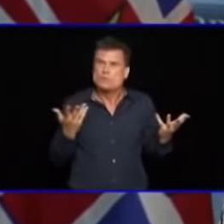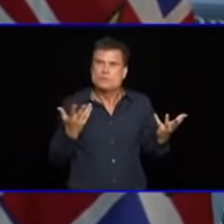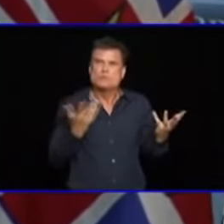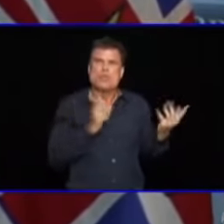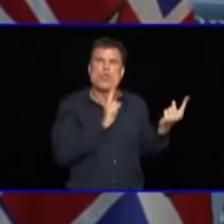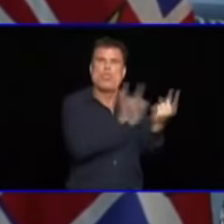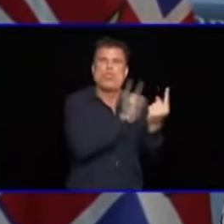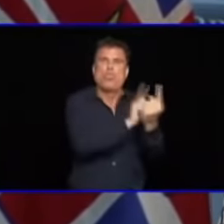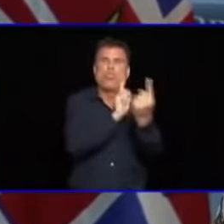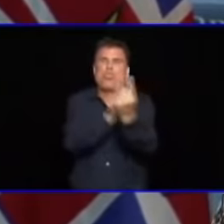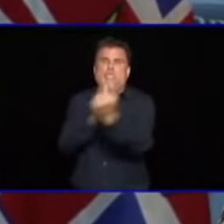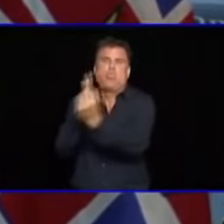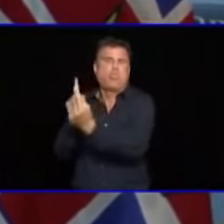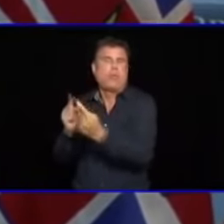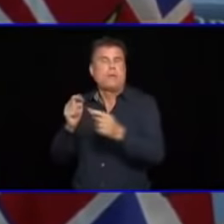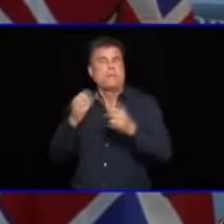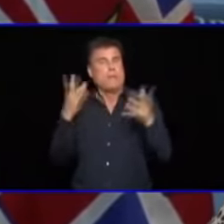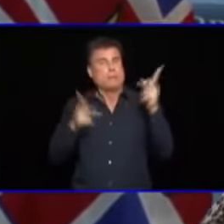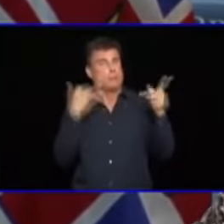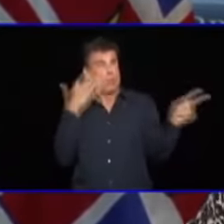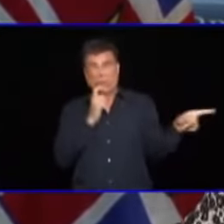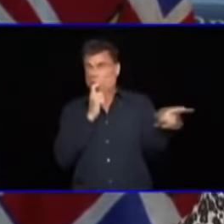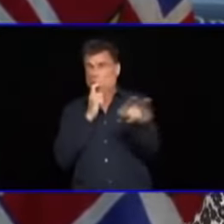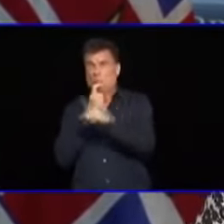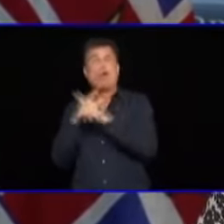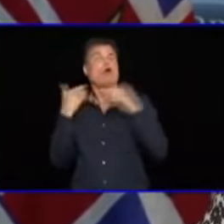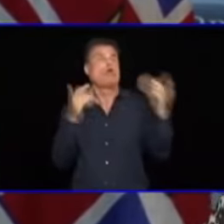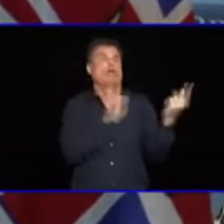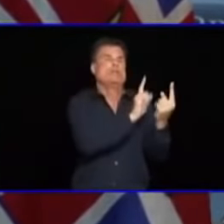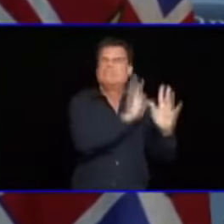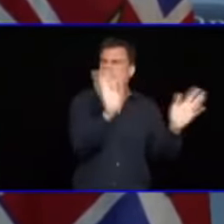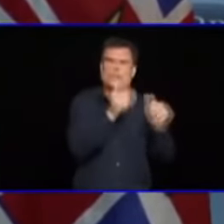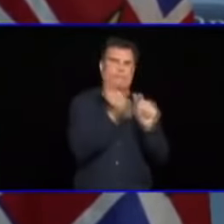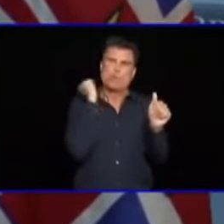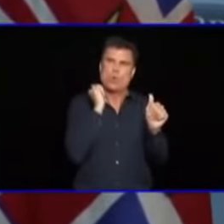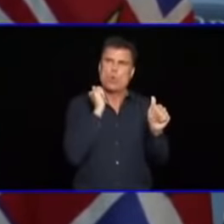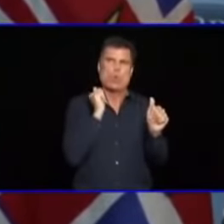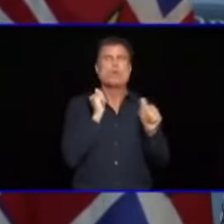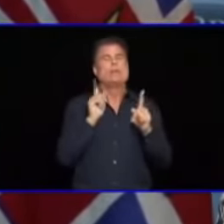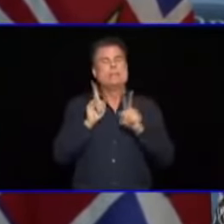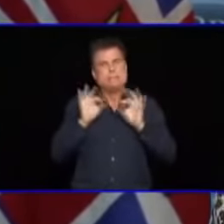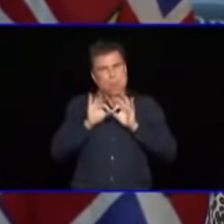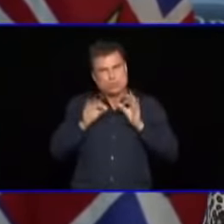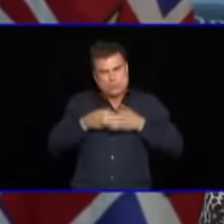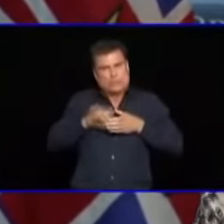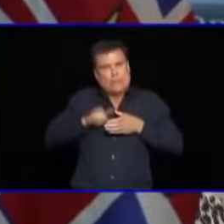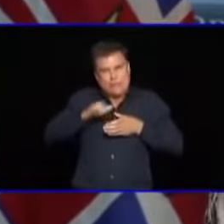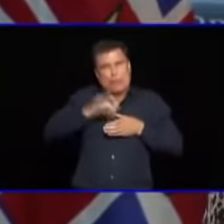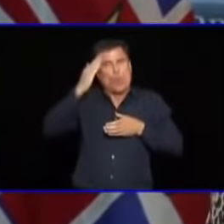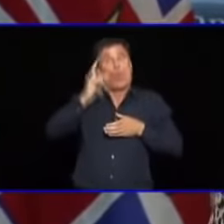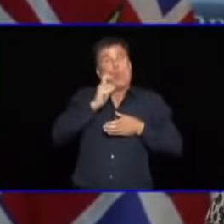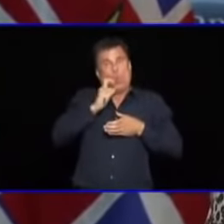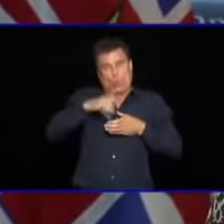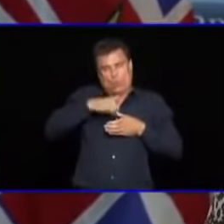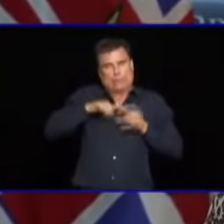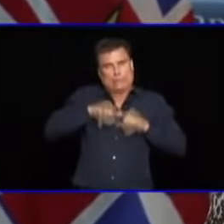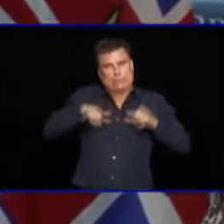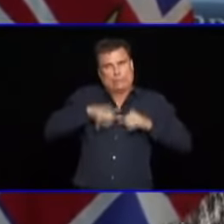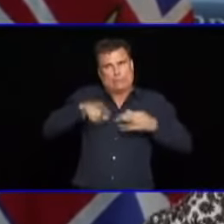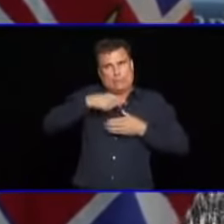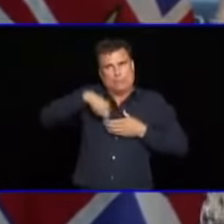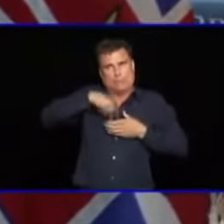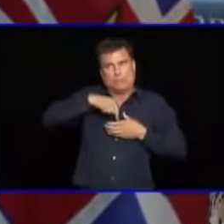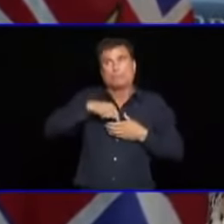we know are riskier when we're having conversations, whether it's inside or outside, inside being